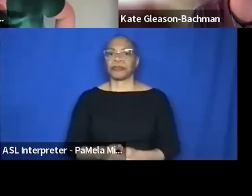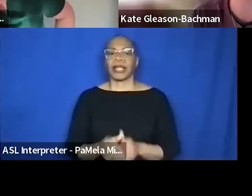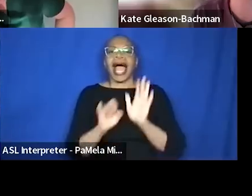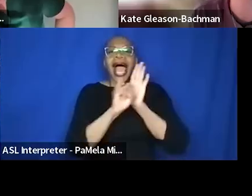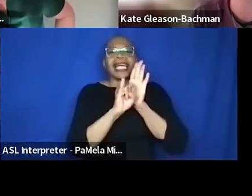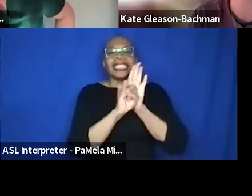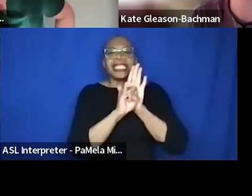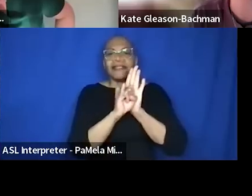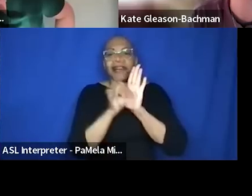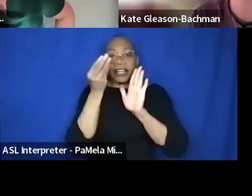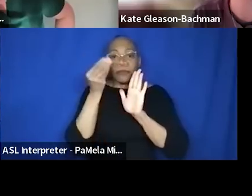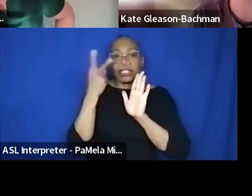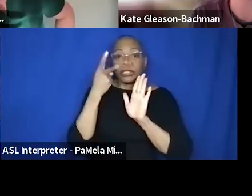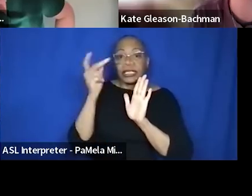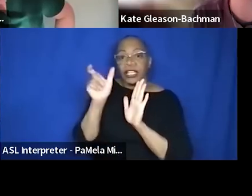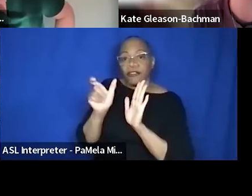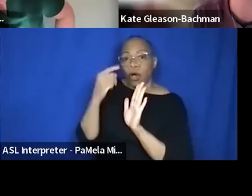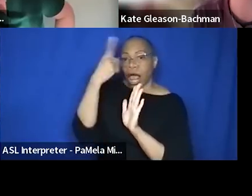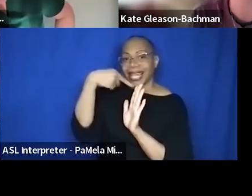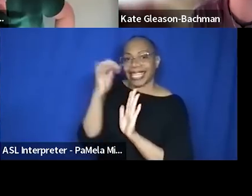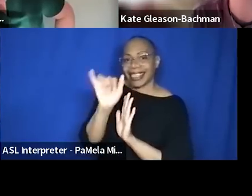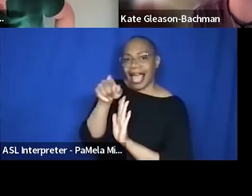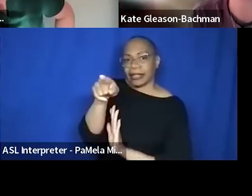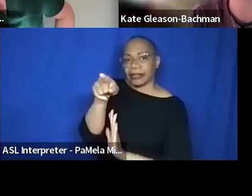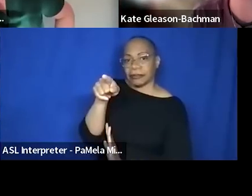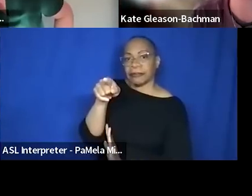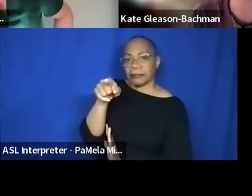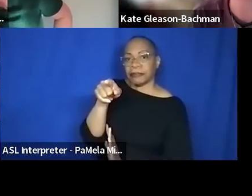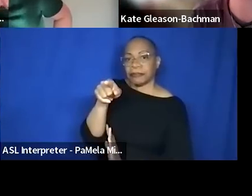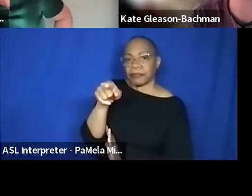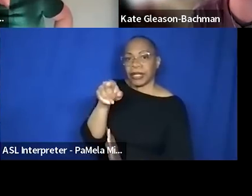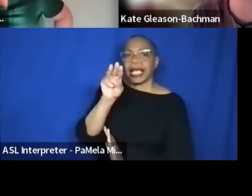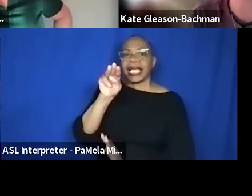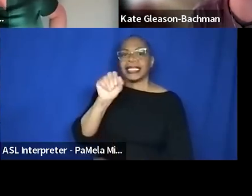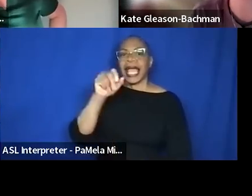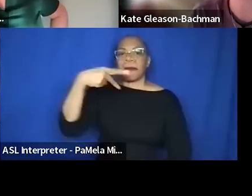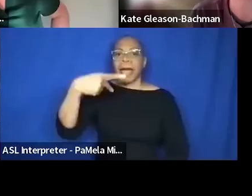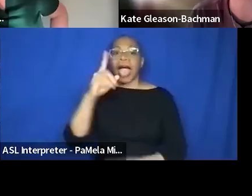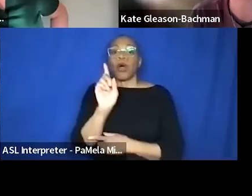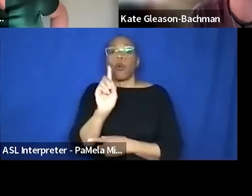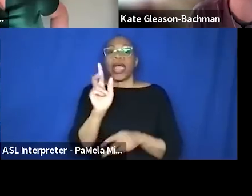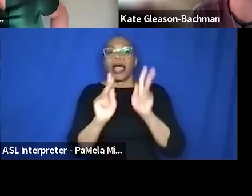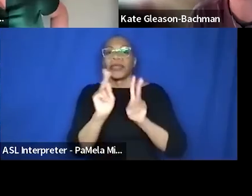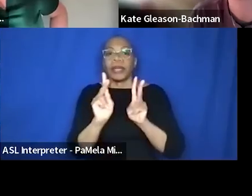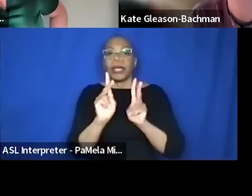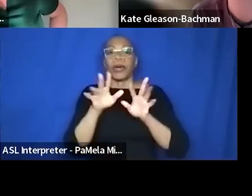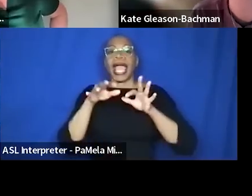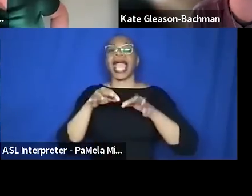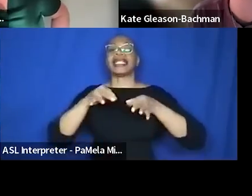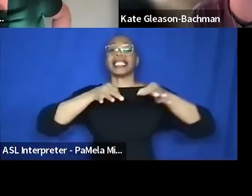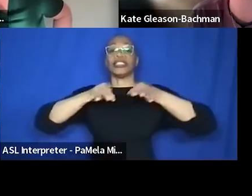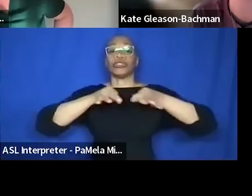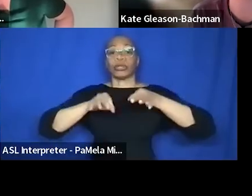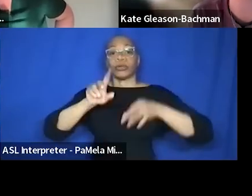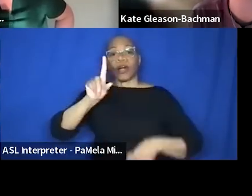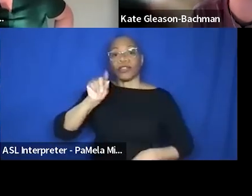identifying information, but it looks like that. A map, where they are, and description of the 20 people